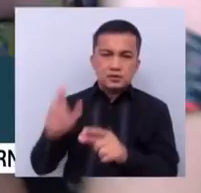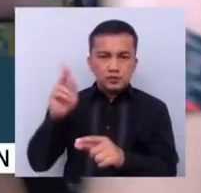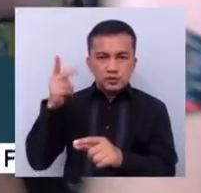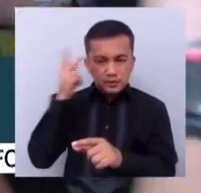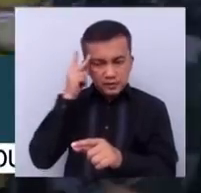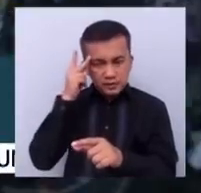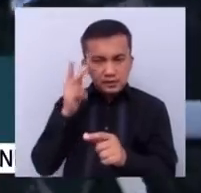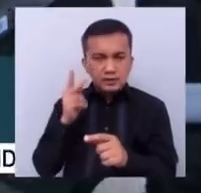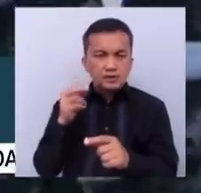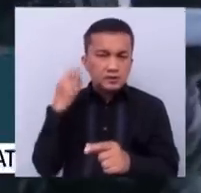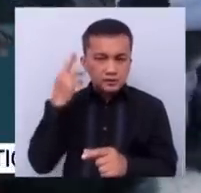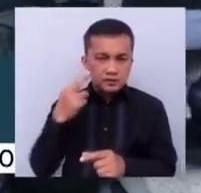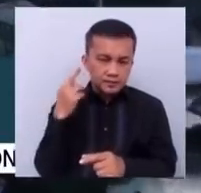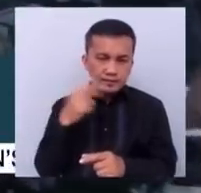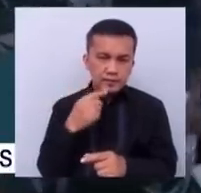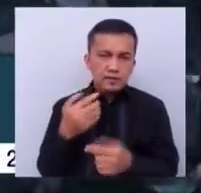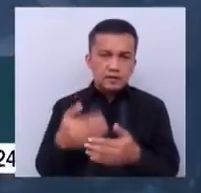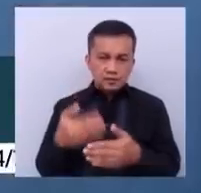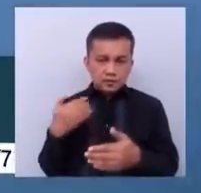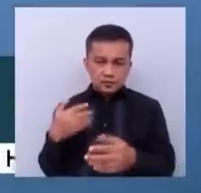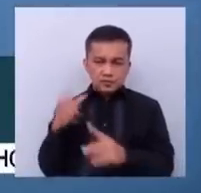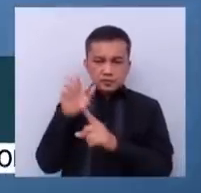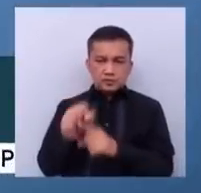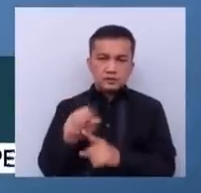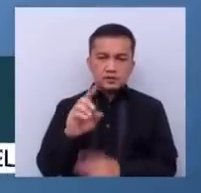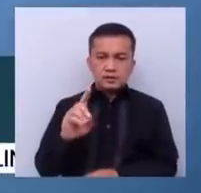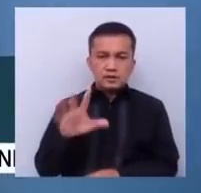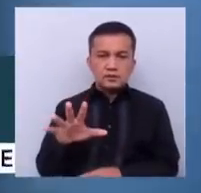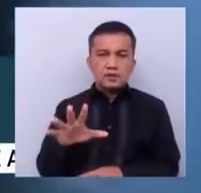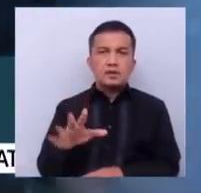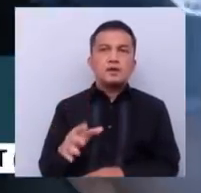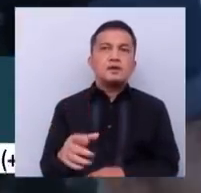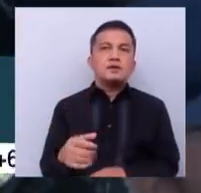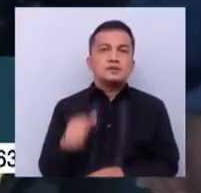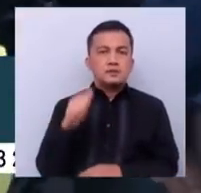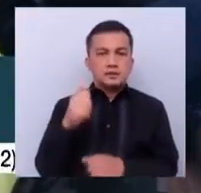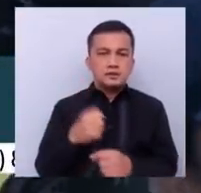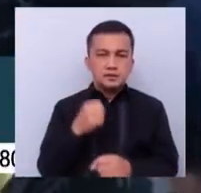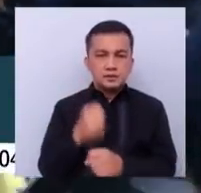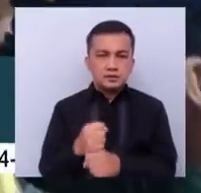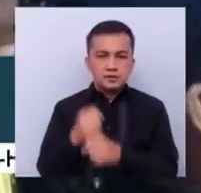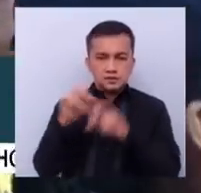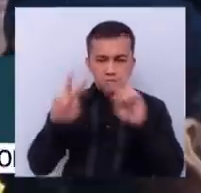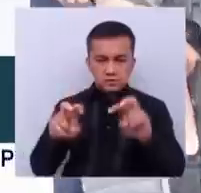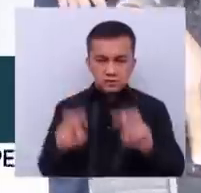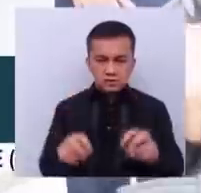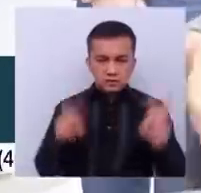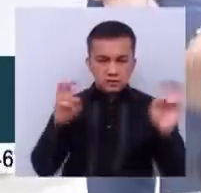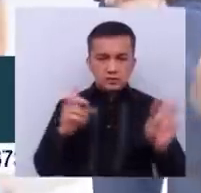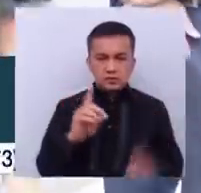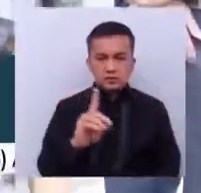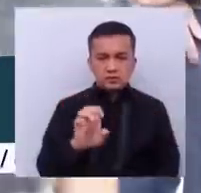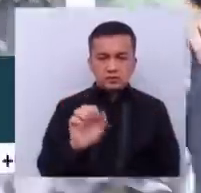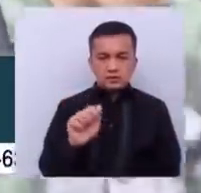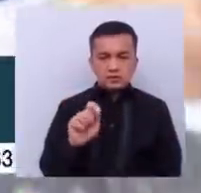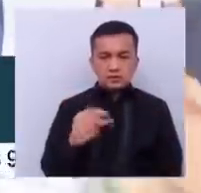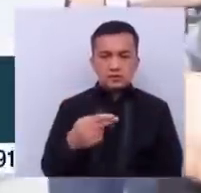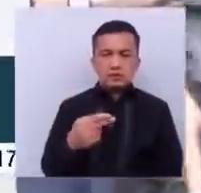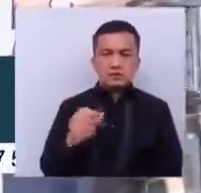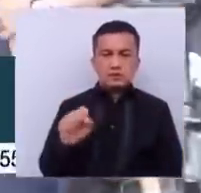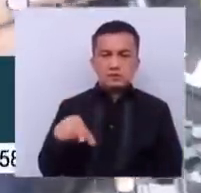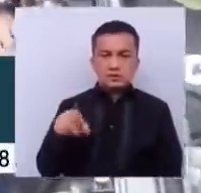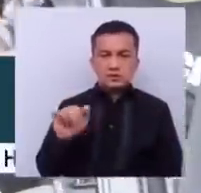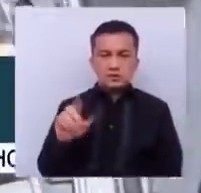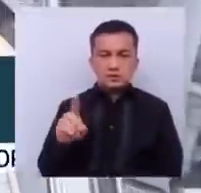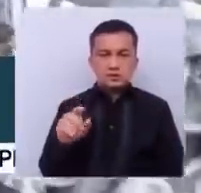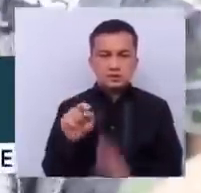on February 24, 2017, de Lima had spent a decade investigating the so-called death squad killings or Davao death